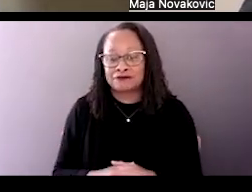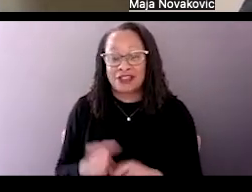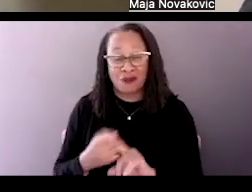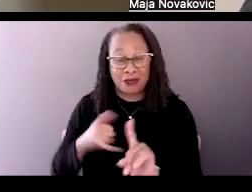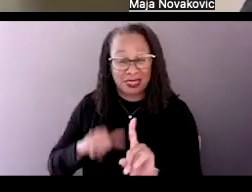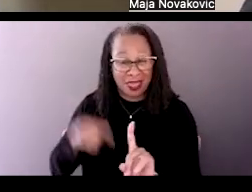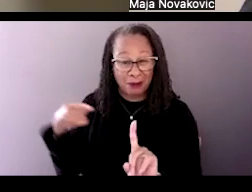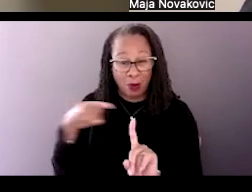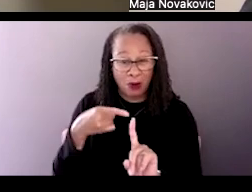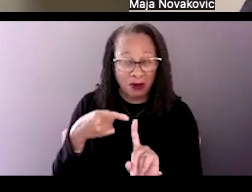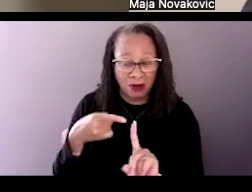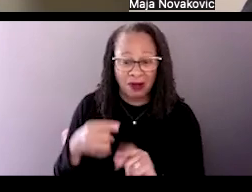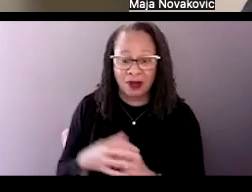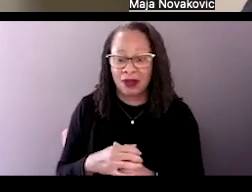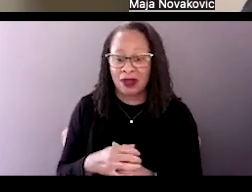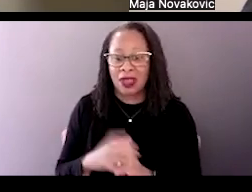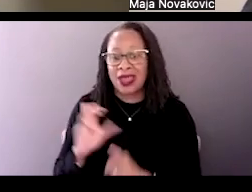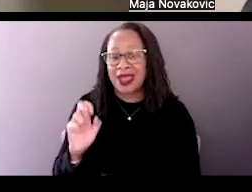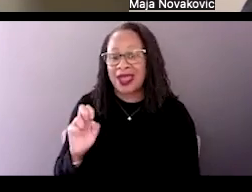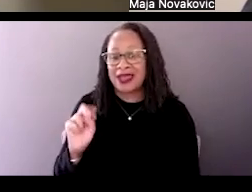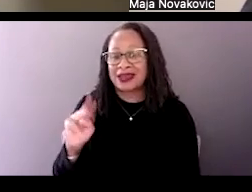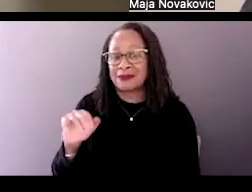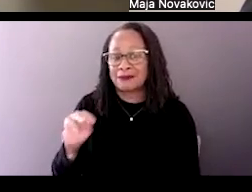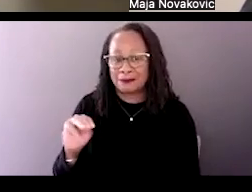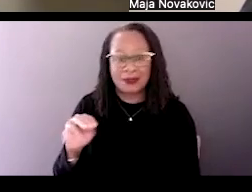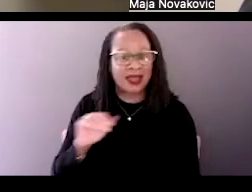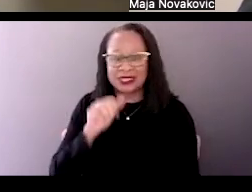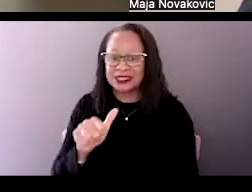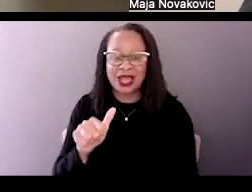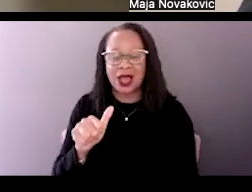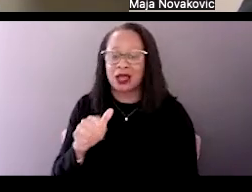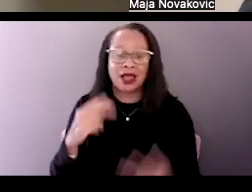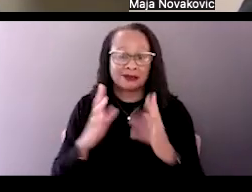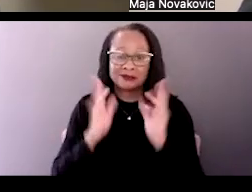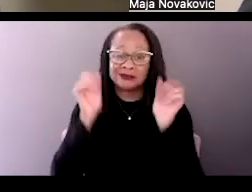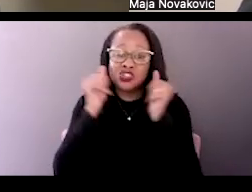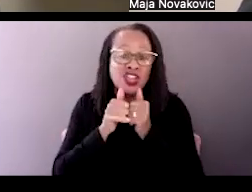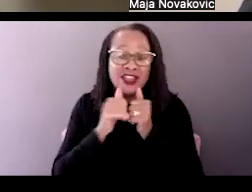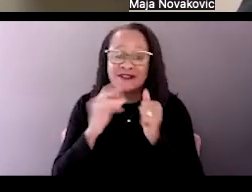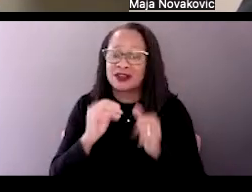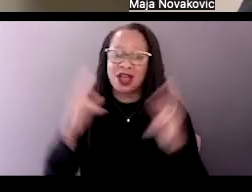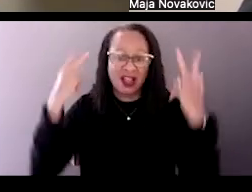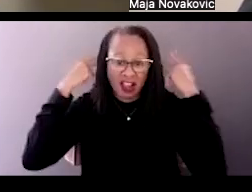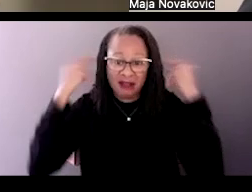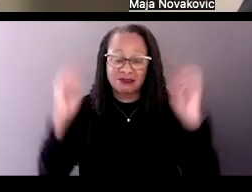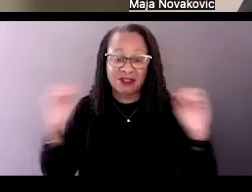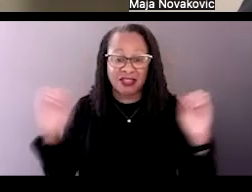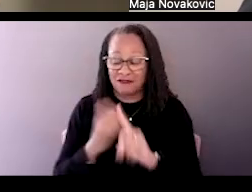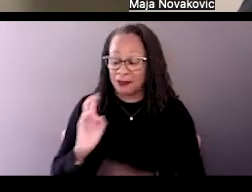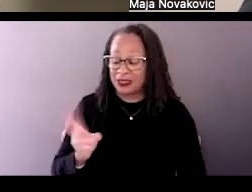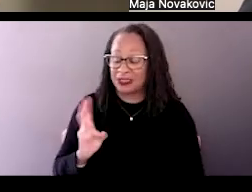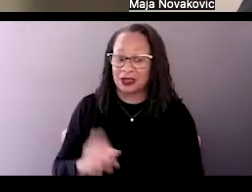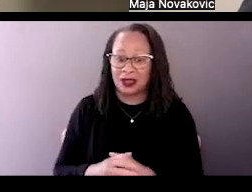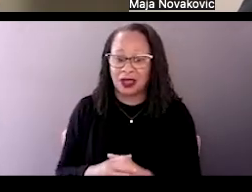Emin hasn't cut his hair or beard. As he says, he grabs and cuts